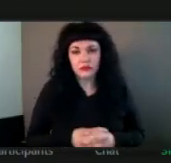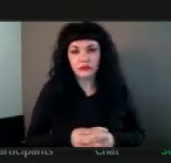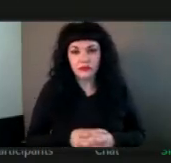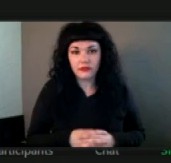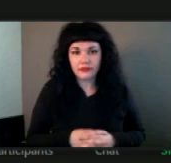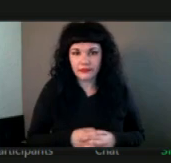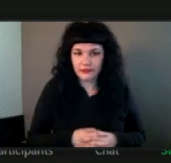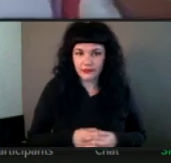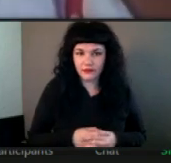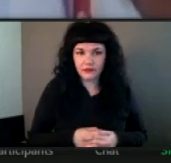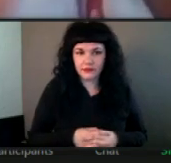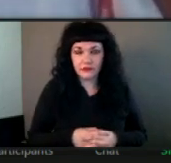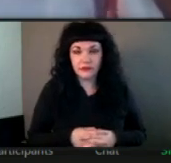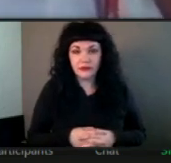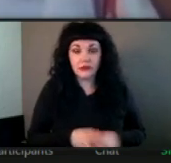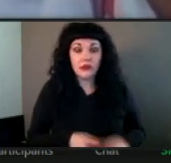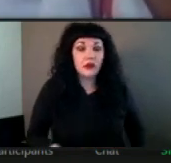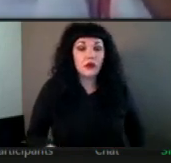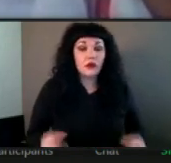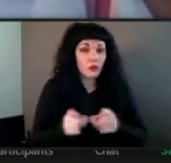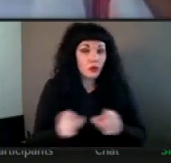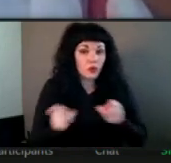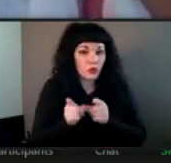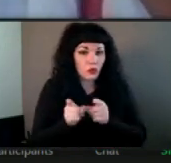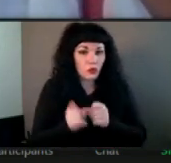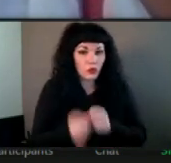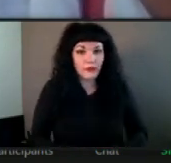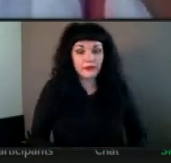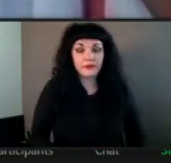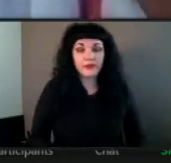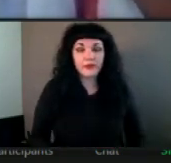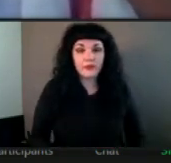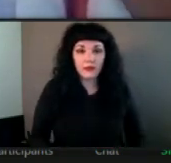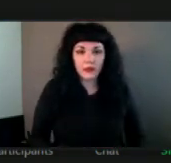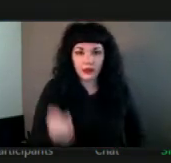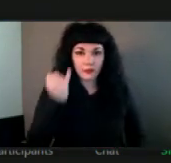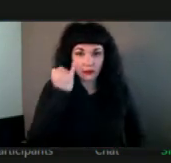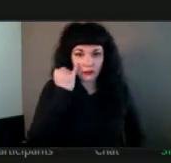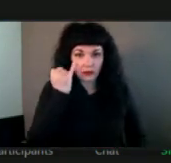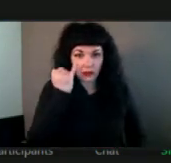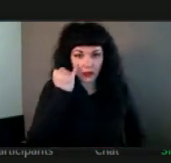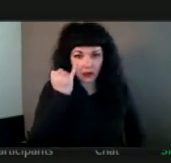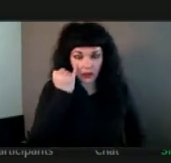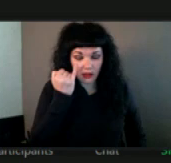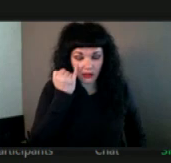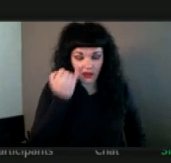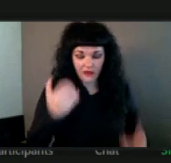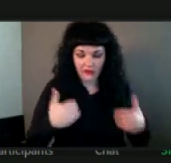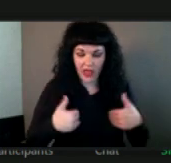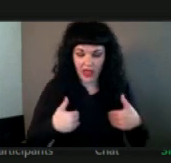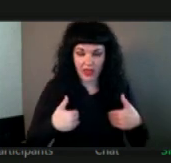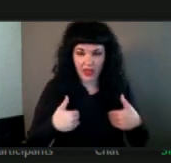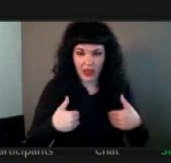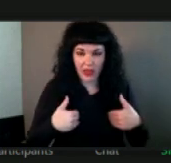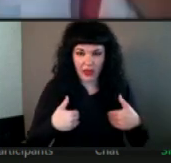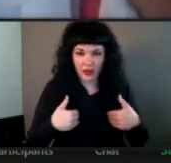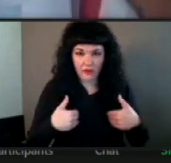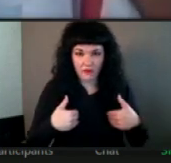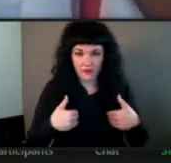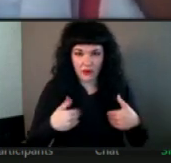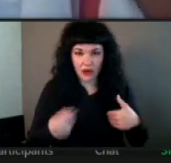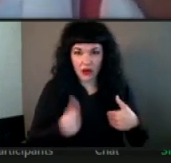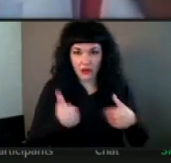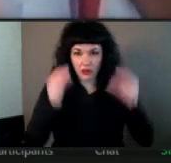had to come into the room, that the teacher would come into the room and the other teacher would go out of the room, and the students wouldn't leave the